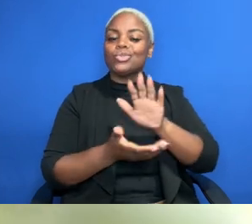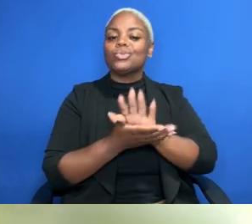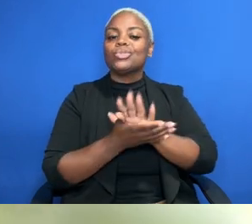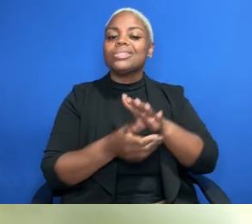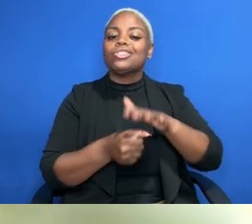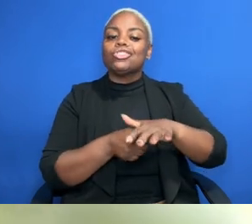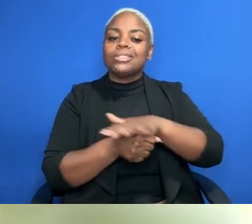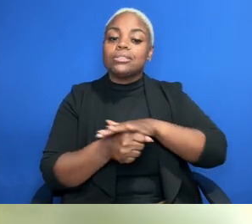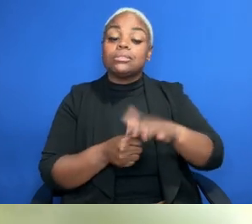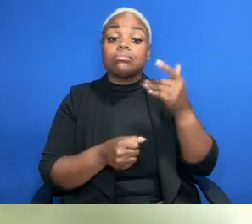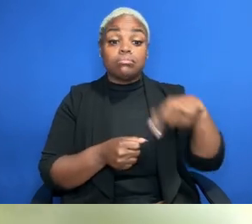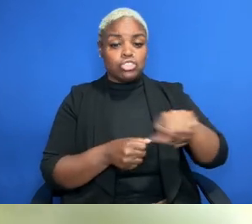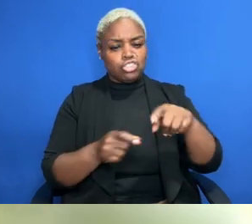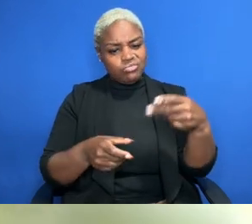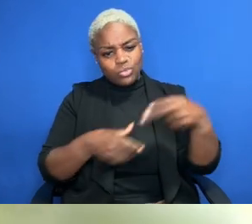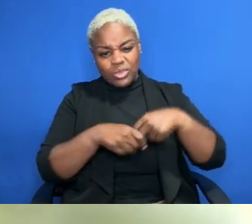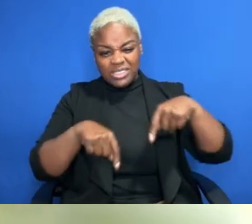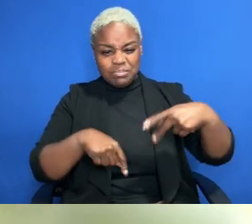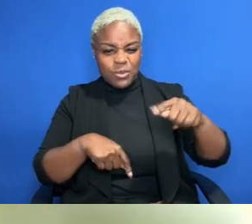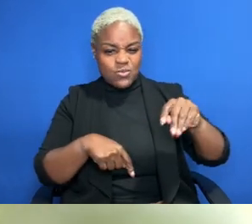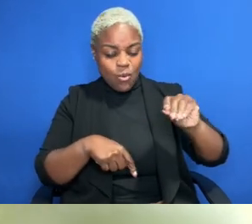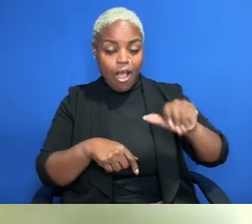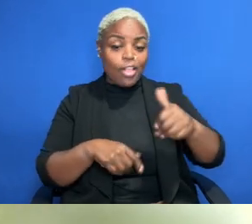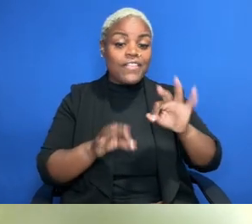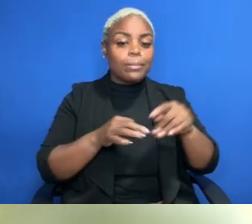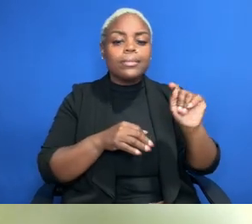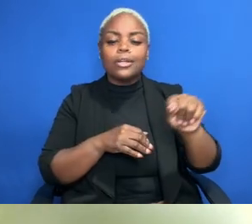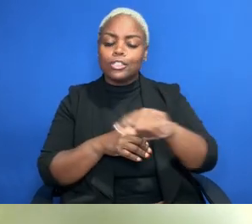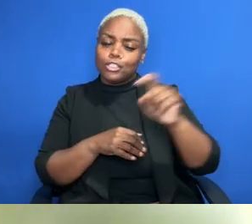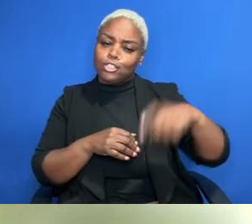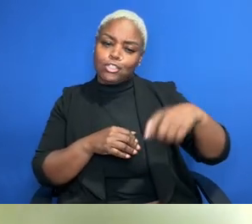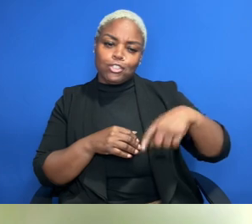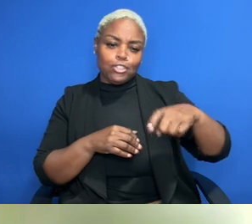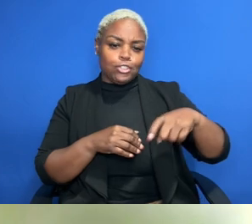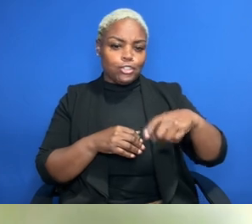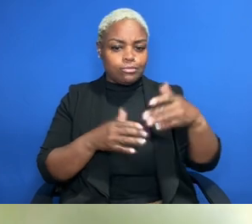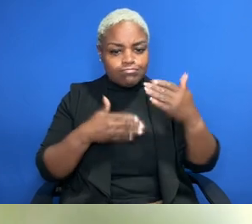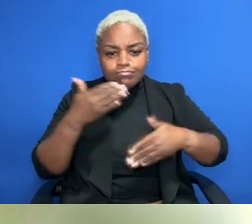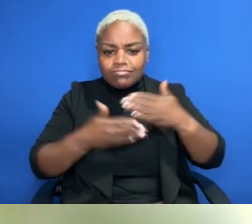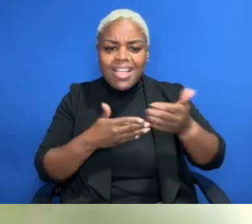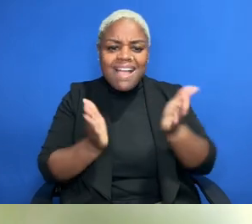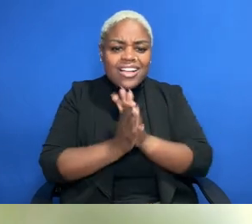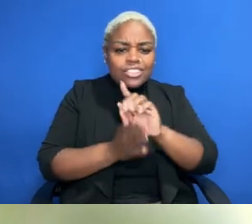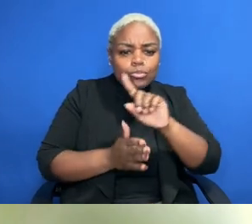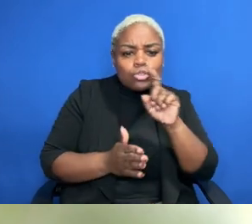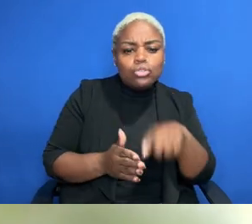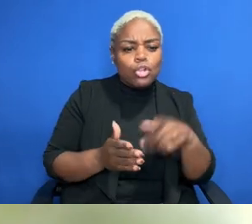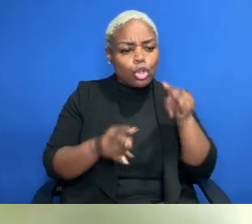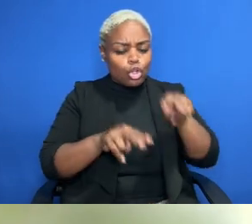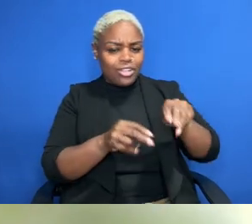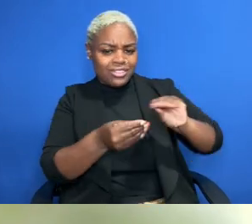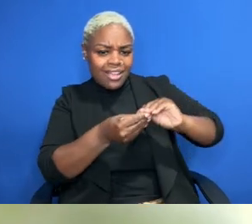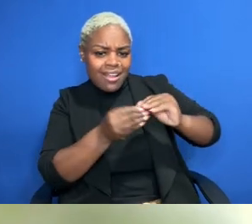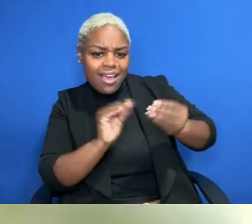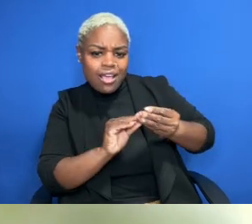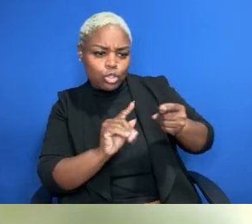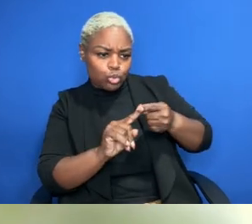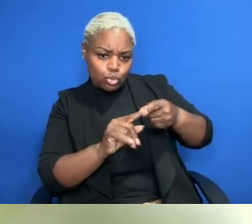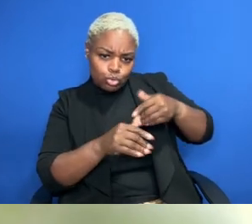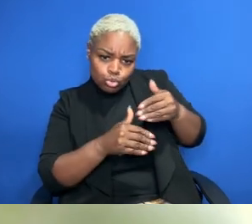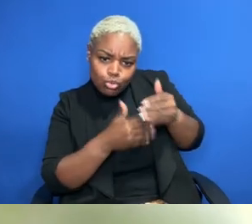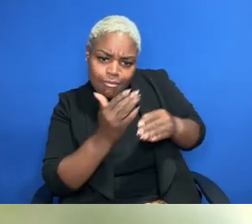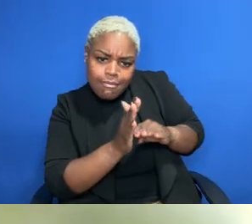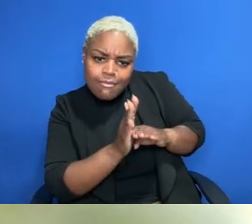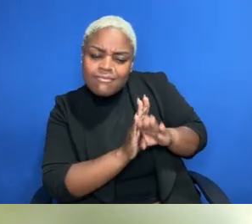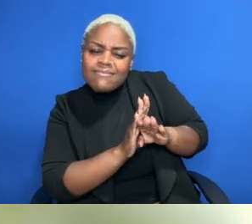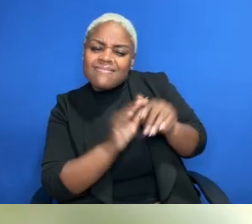school district, but they should be joining with our PTOs and other families to come forward, to ask questions,